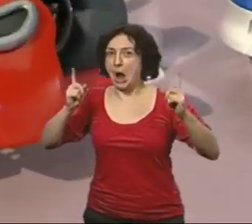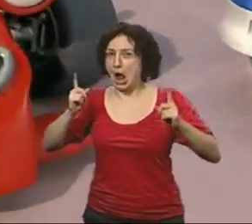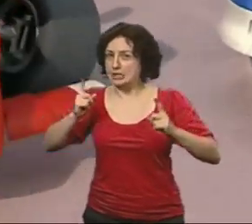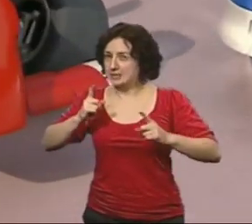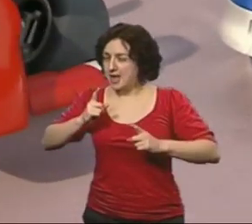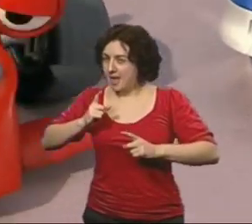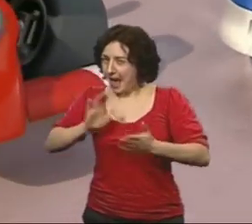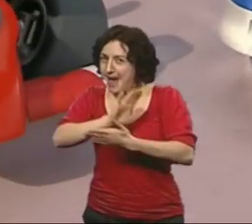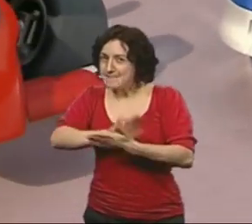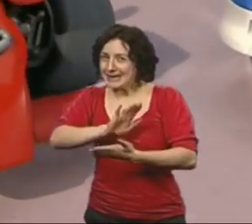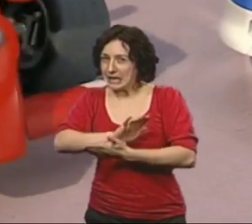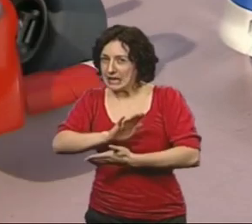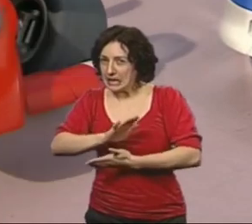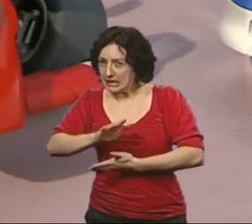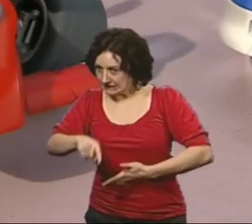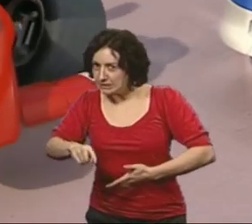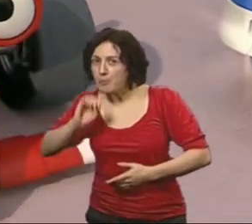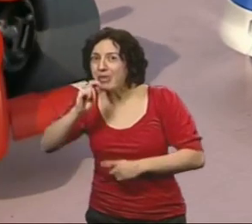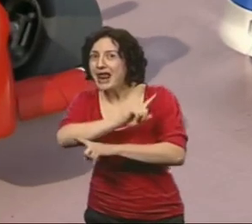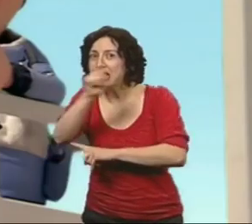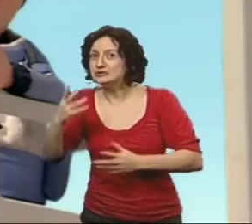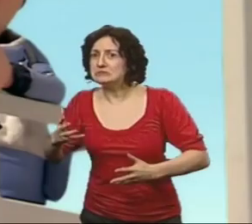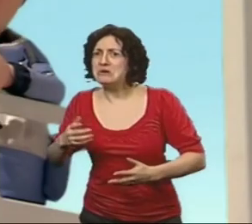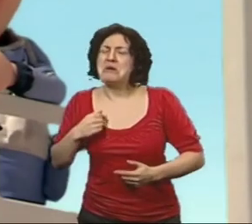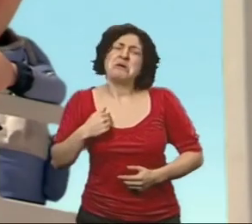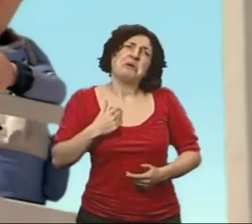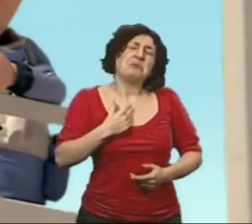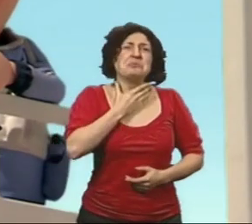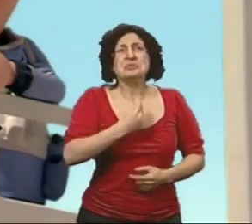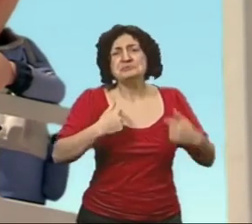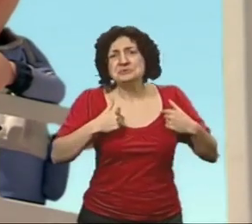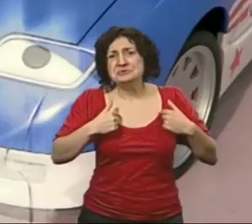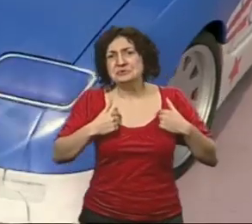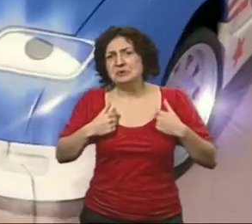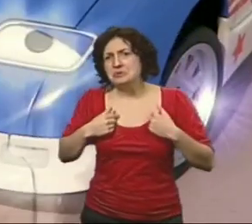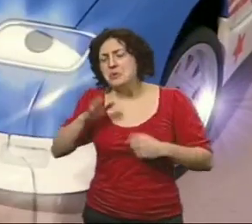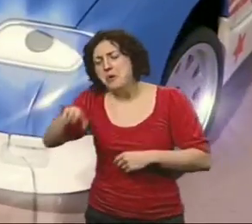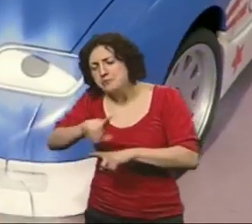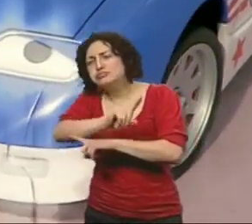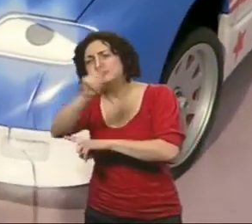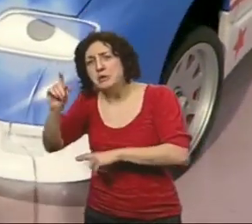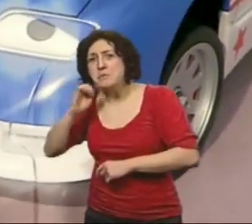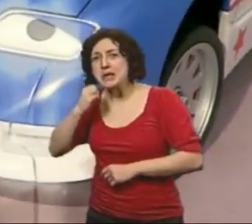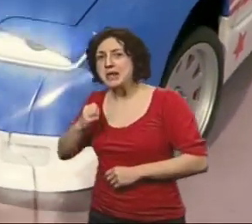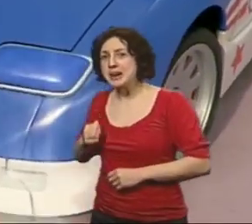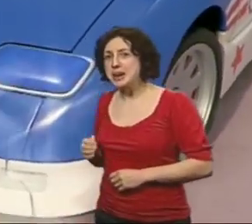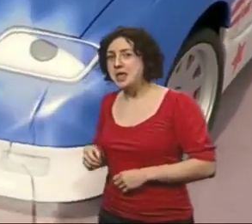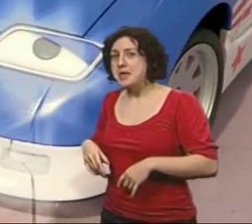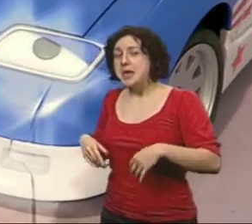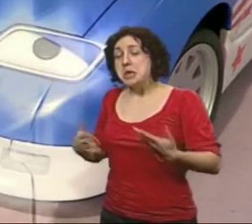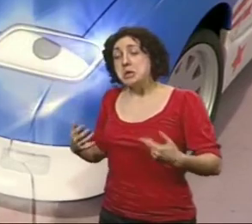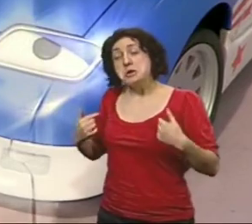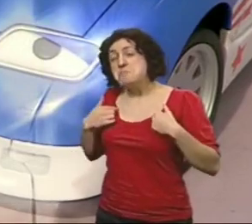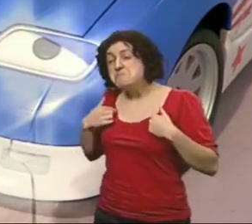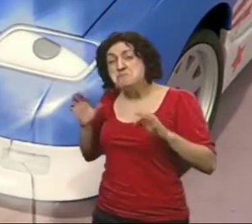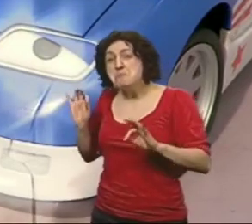Oh, I wish I was racing for him today. Your time will come, Rory lad. Oh, We might not be racing for him, but at least I'll